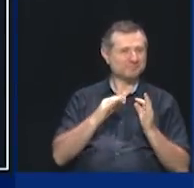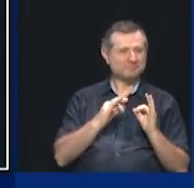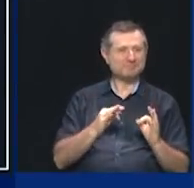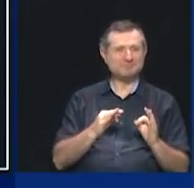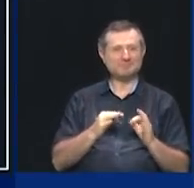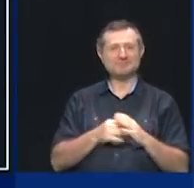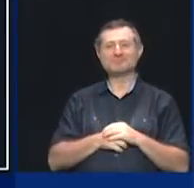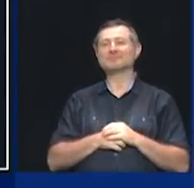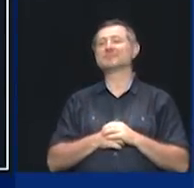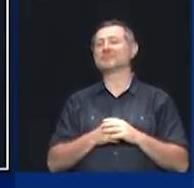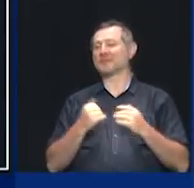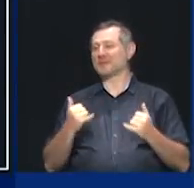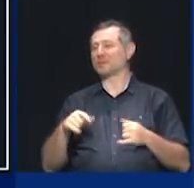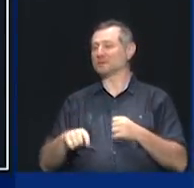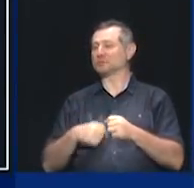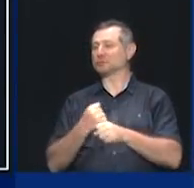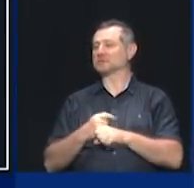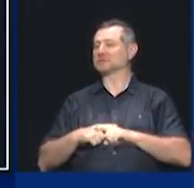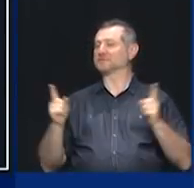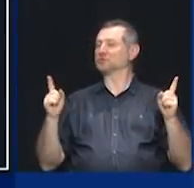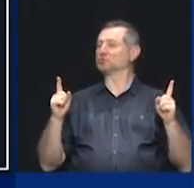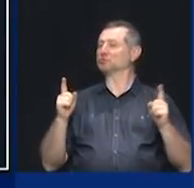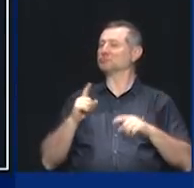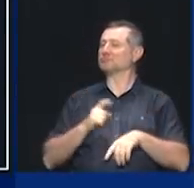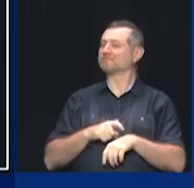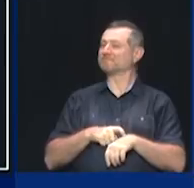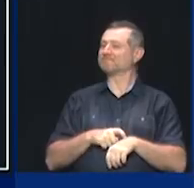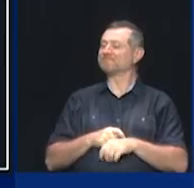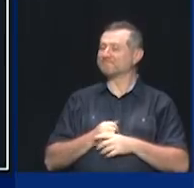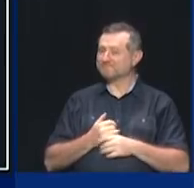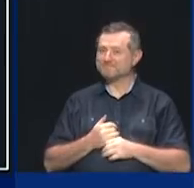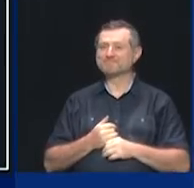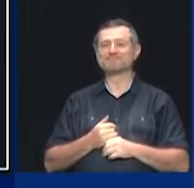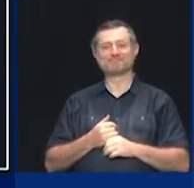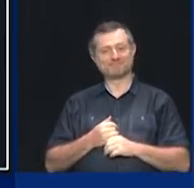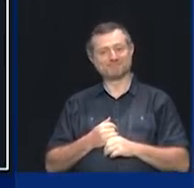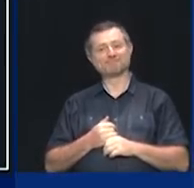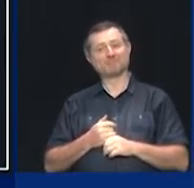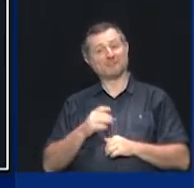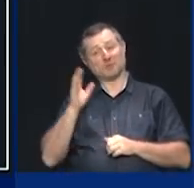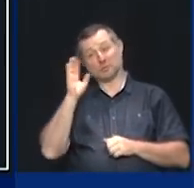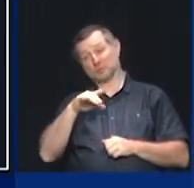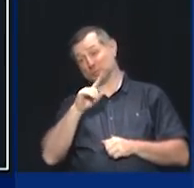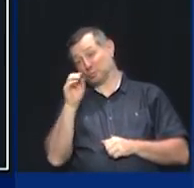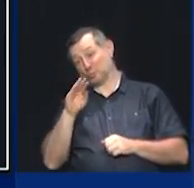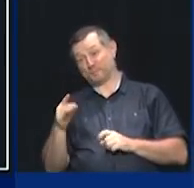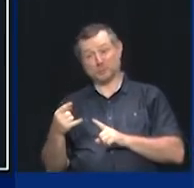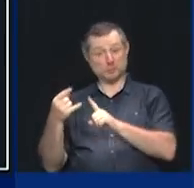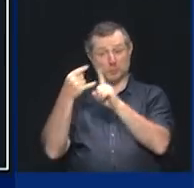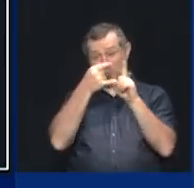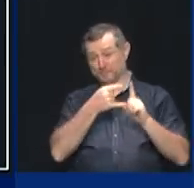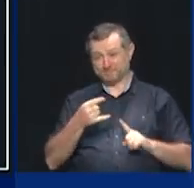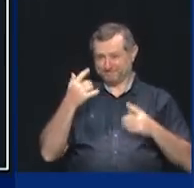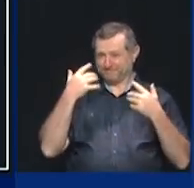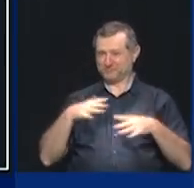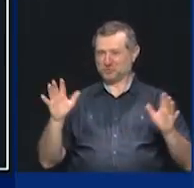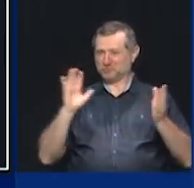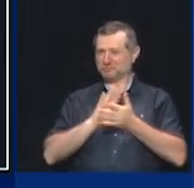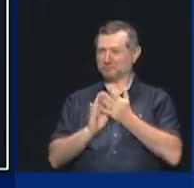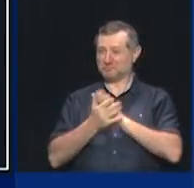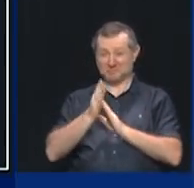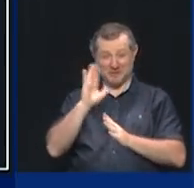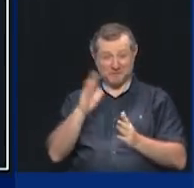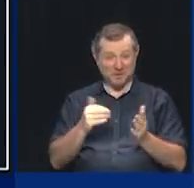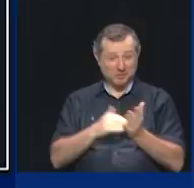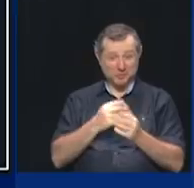different world. You're not going to take that Zoom and put it back in a box. You're not going to take remote work and put it back in a